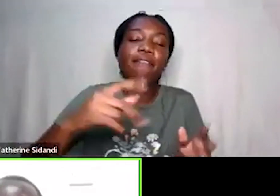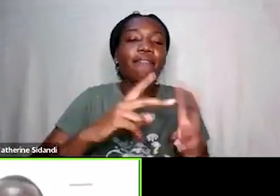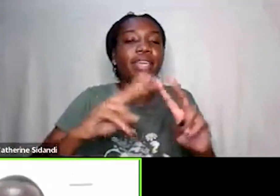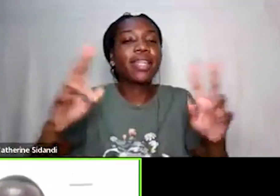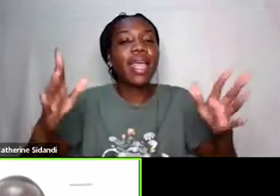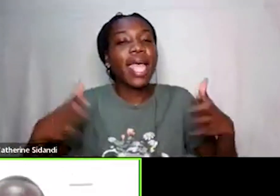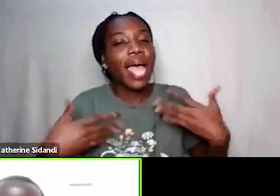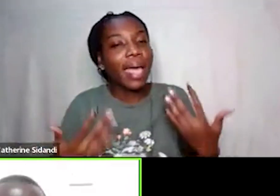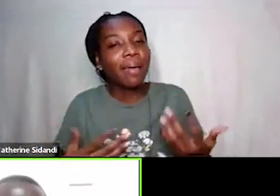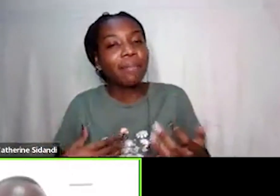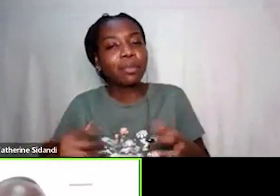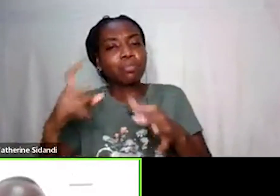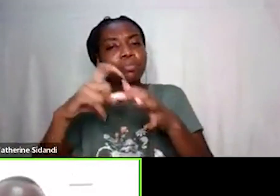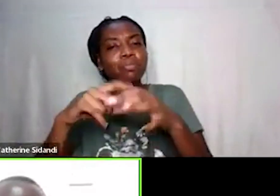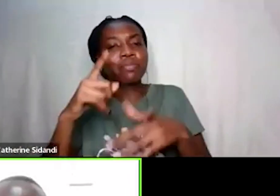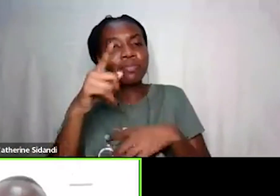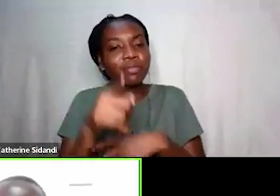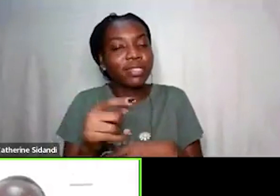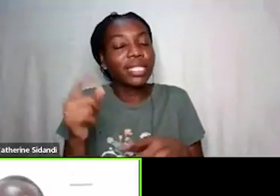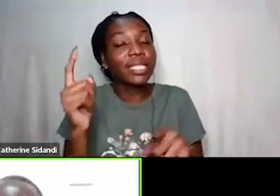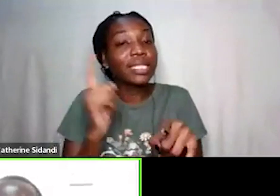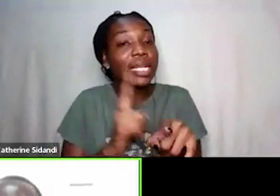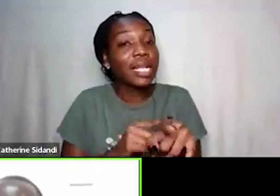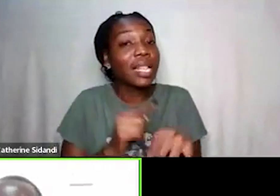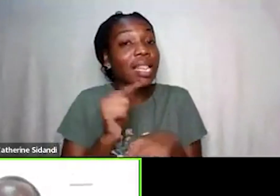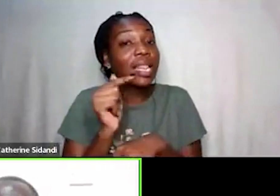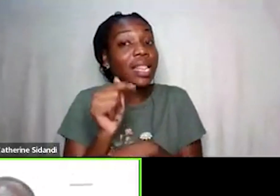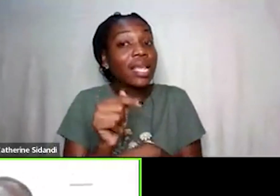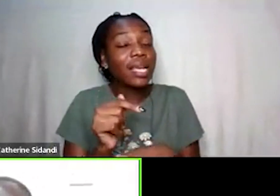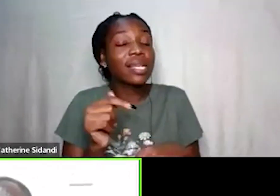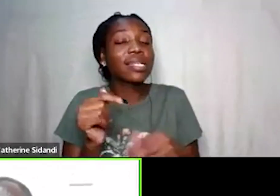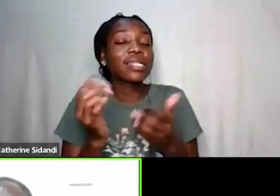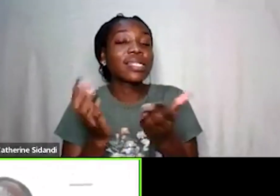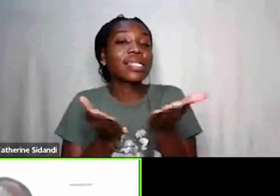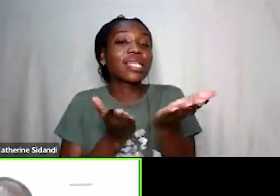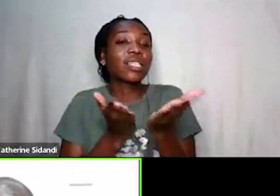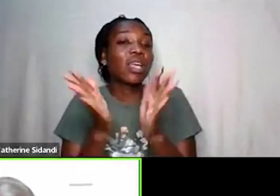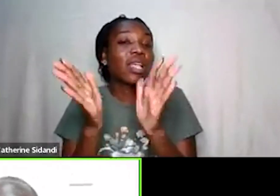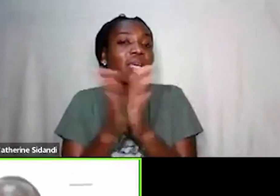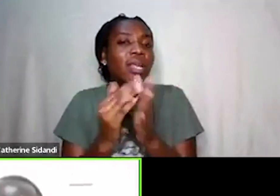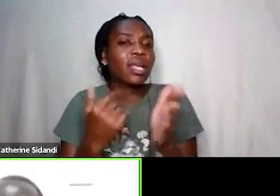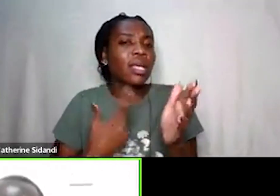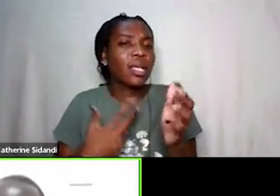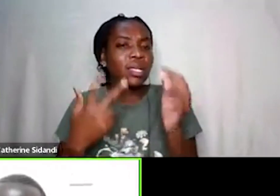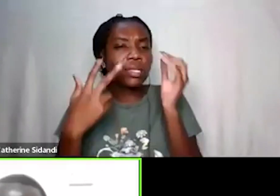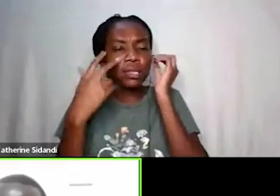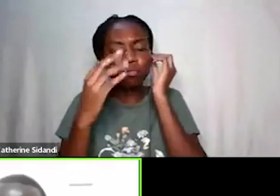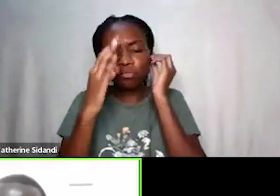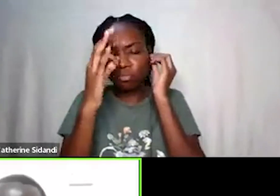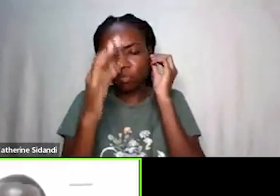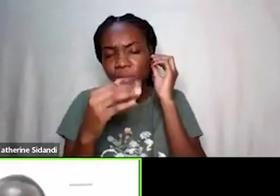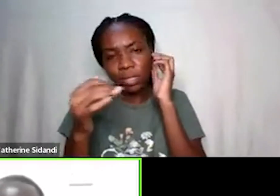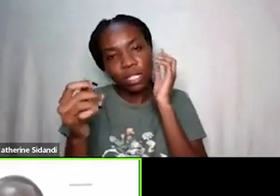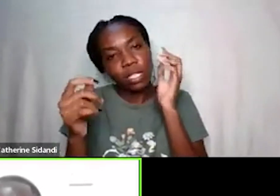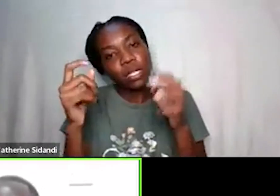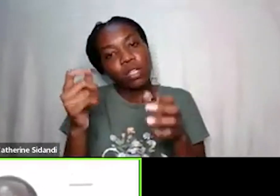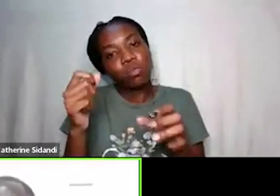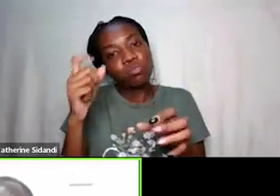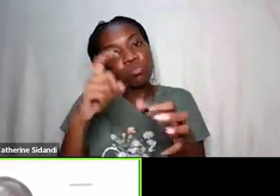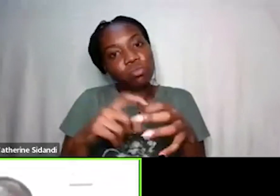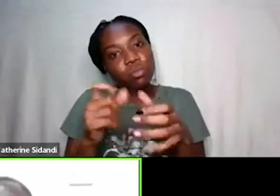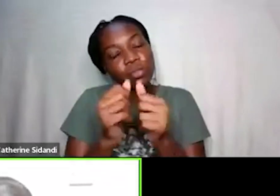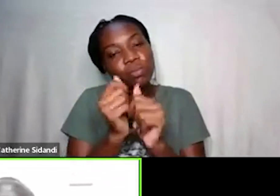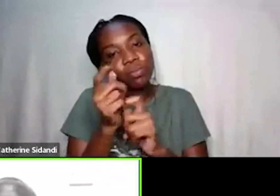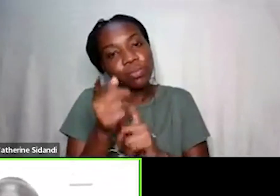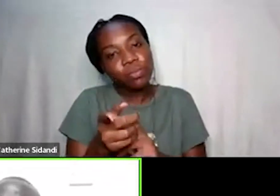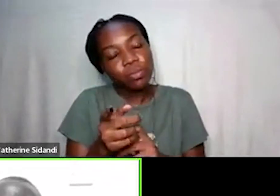you during these sessions, and we are always looking forward to engage with you even further.